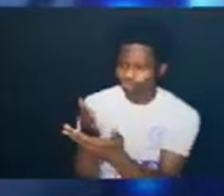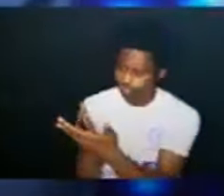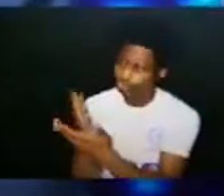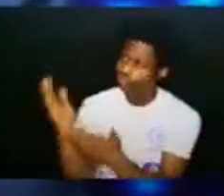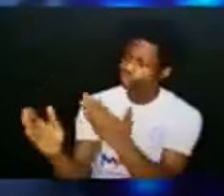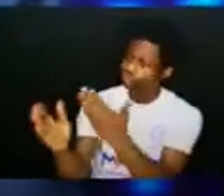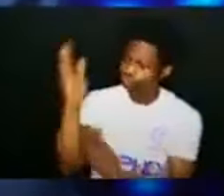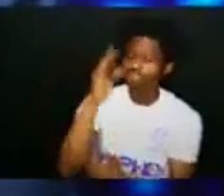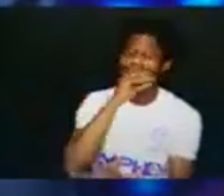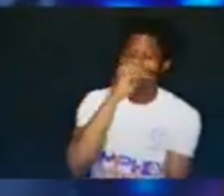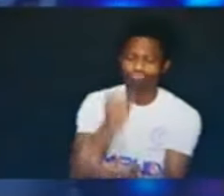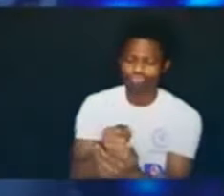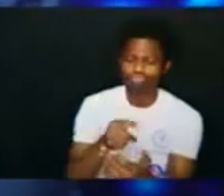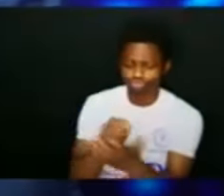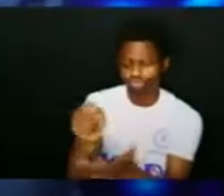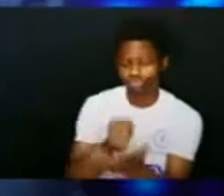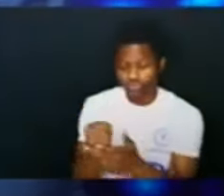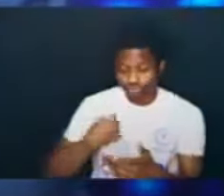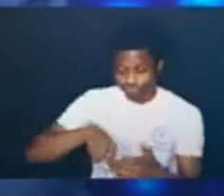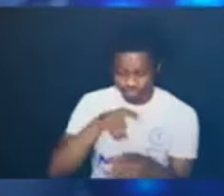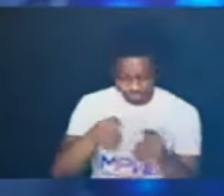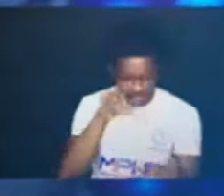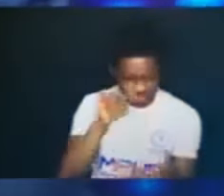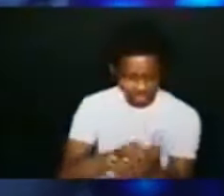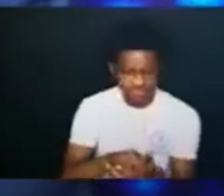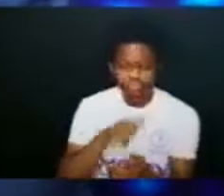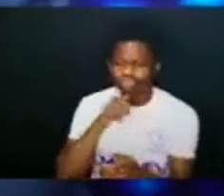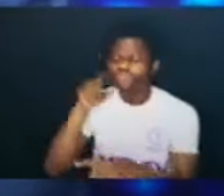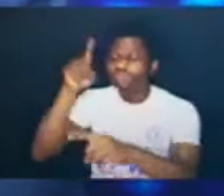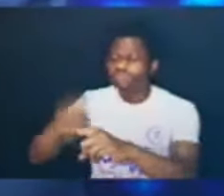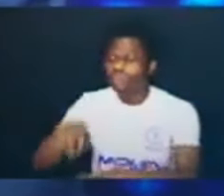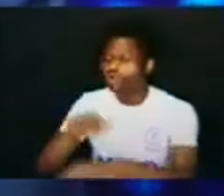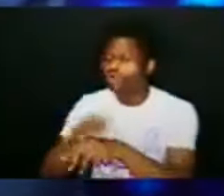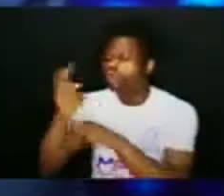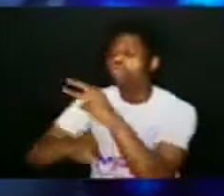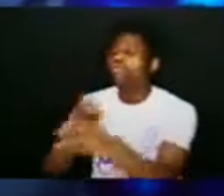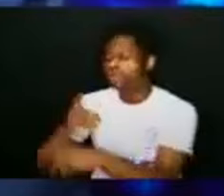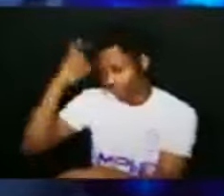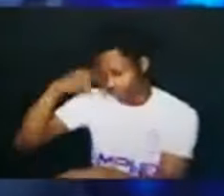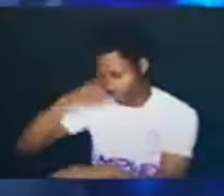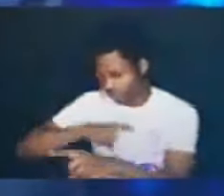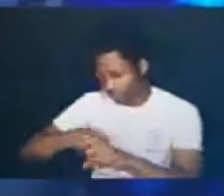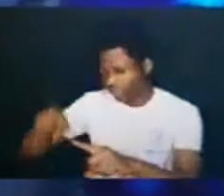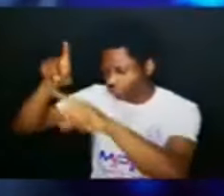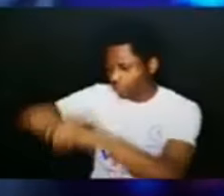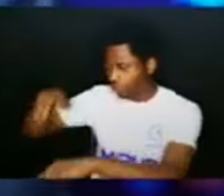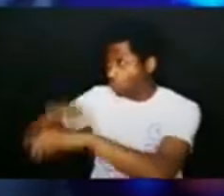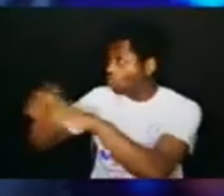sincerity. We have done so relying not on worldly wisdom, but on God's